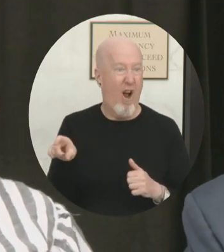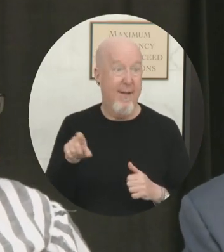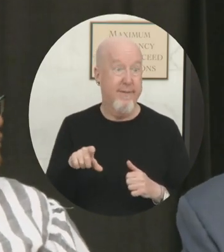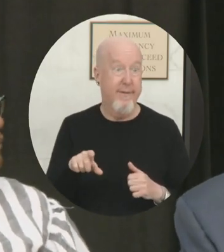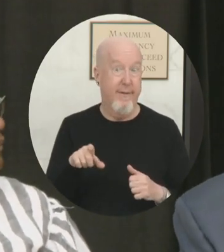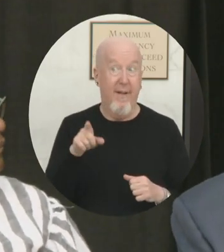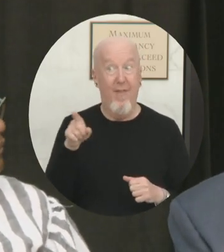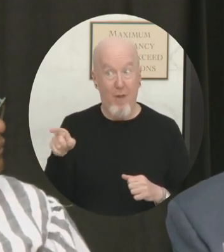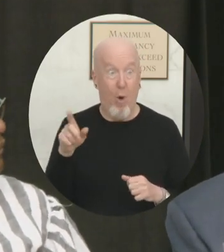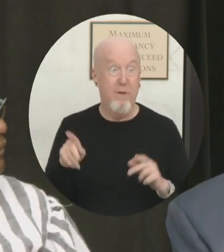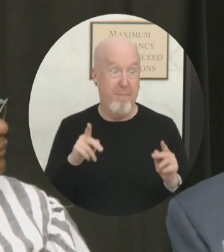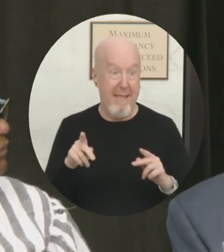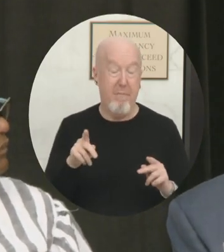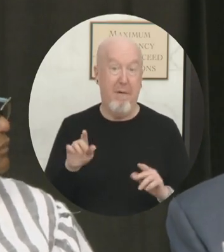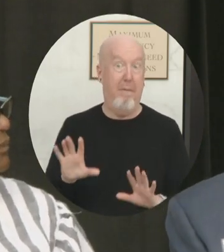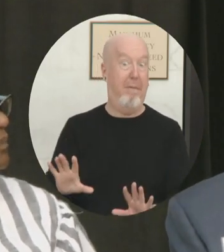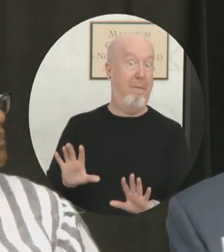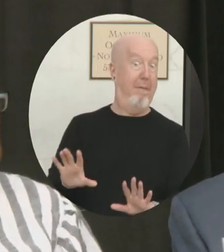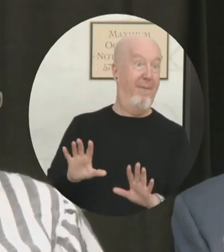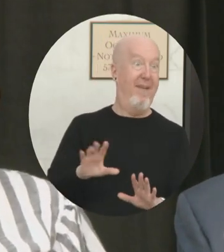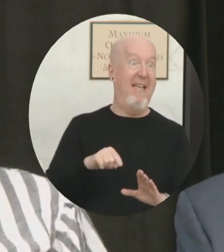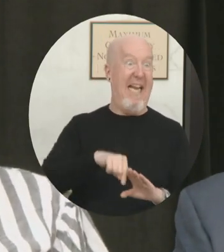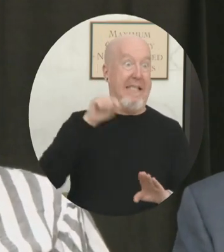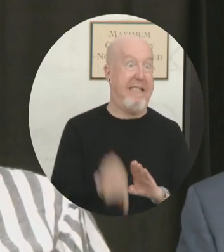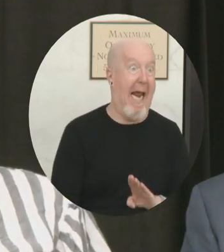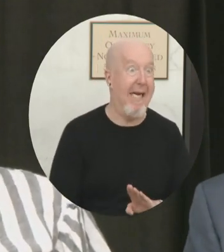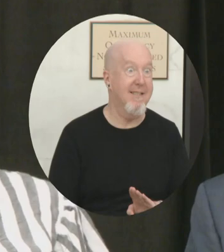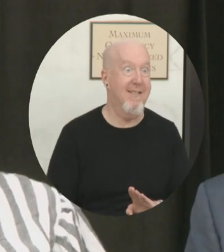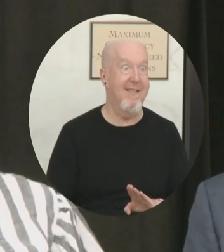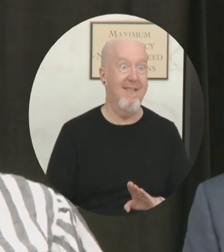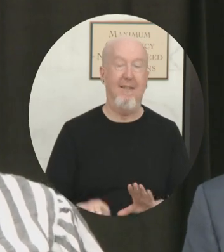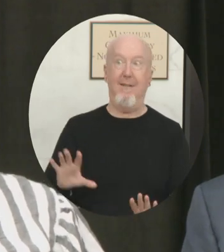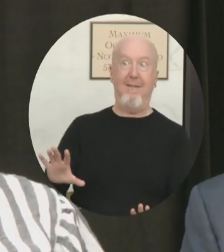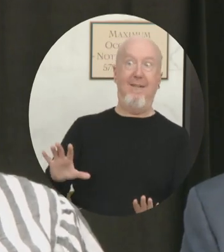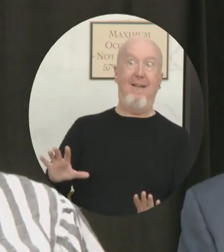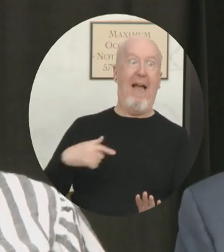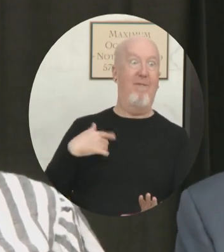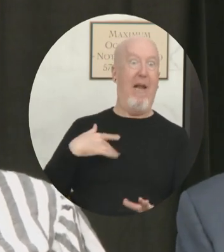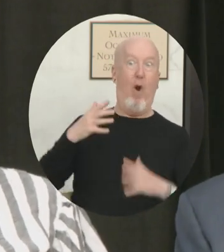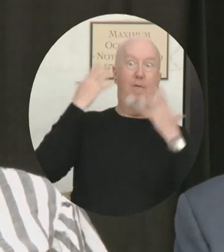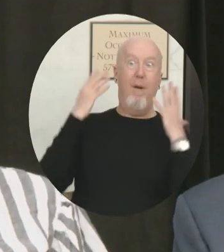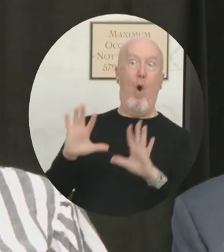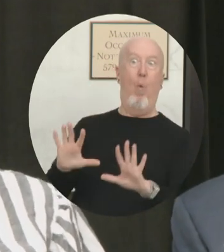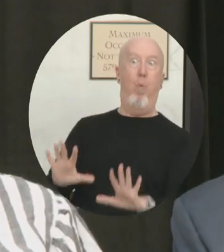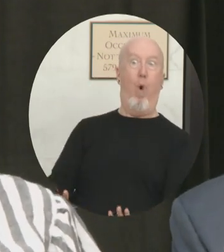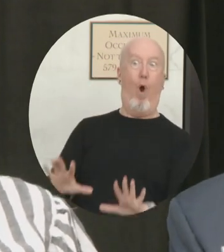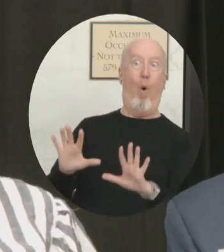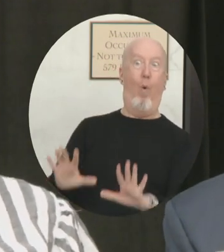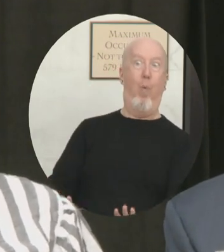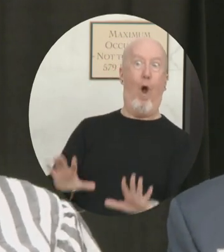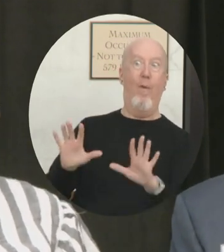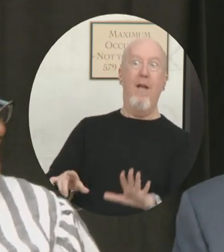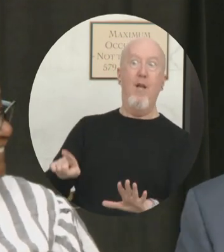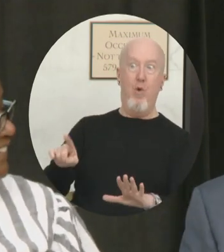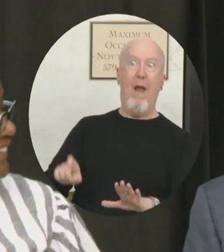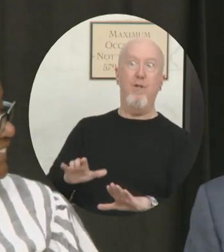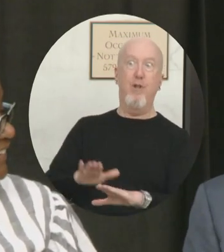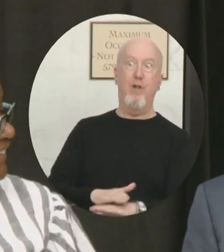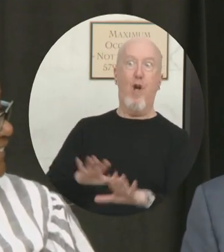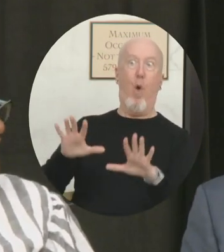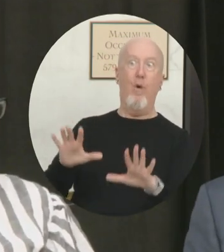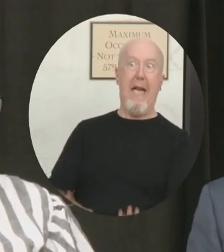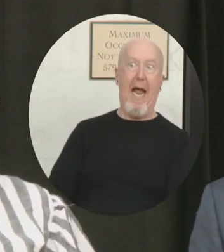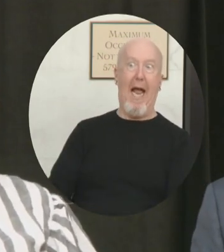those folks were pretty intense, right? I mean, they were like really, like they were like overwhelming. And I was just like, whoa, you guys got to just slow your roll and let us